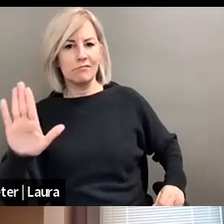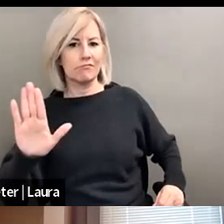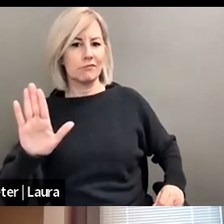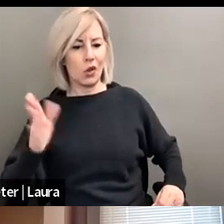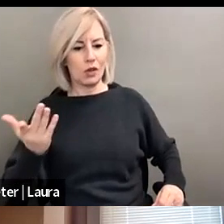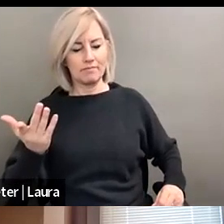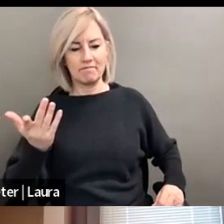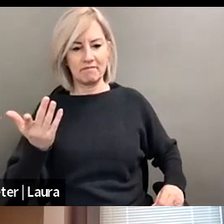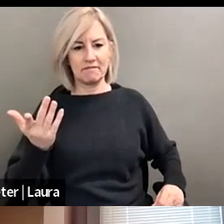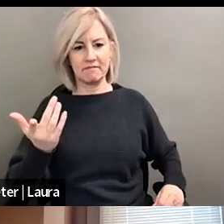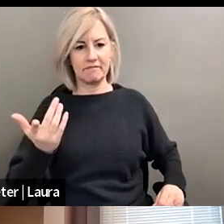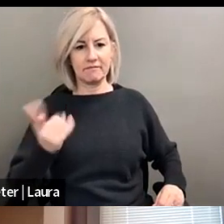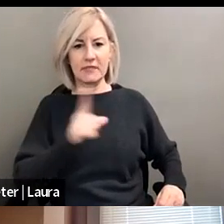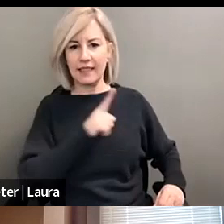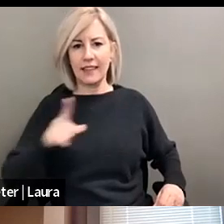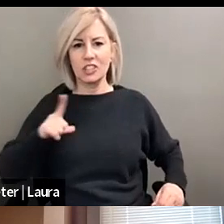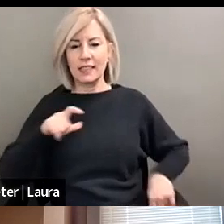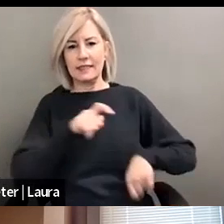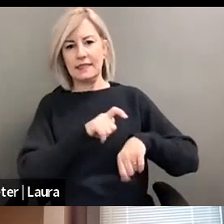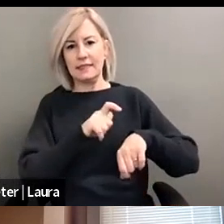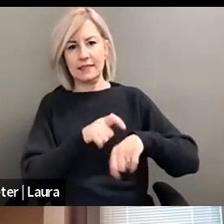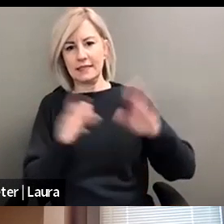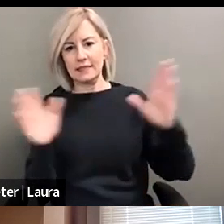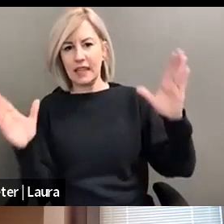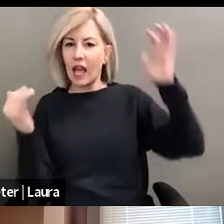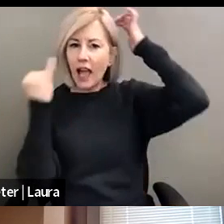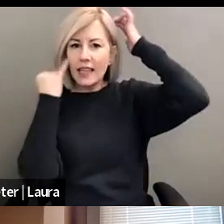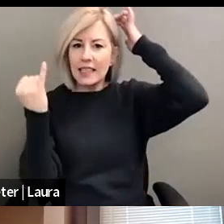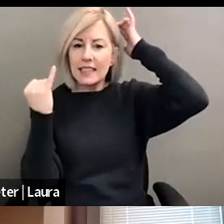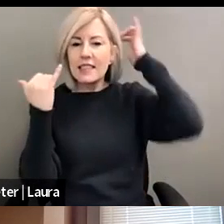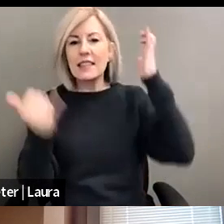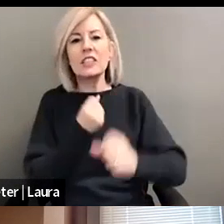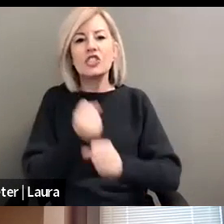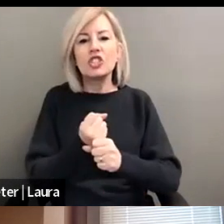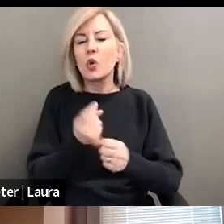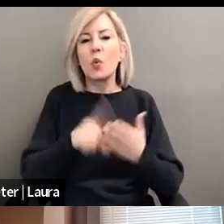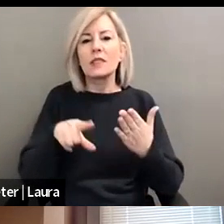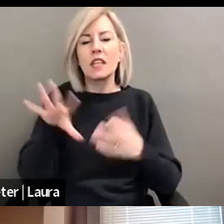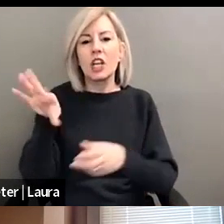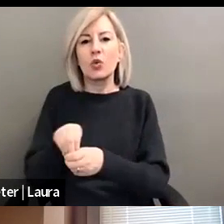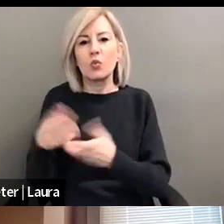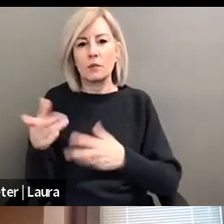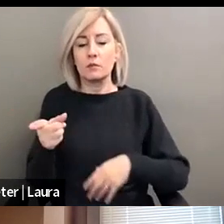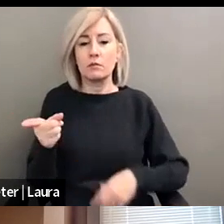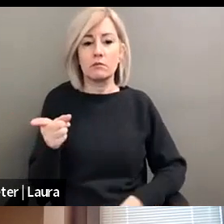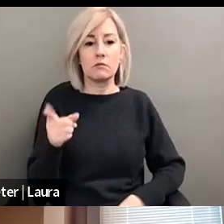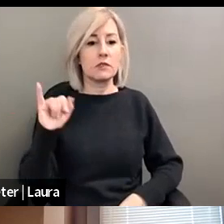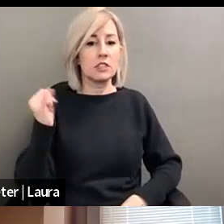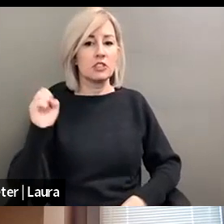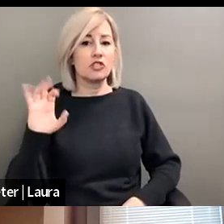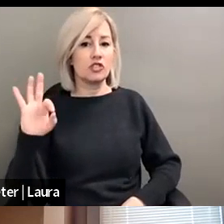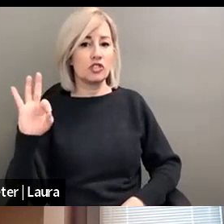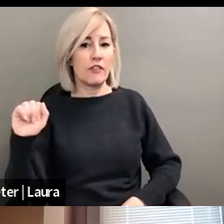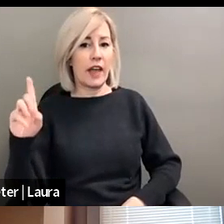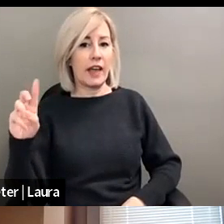legislative, you know, your legislative ideas this year are going to encompass? Well, Jeff Edler is